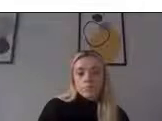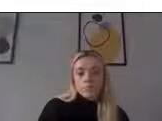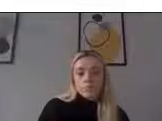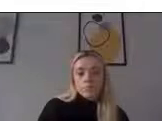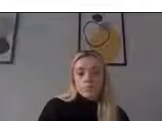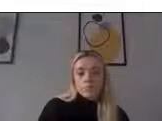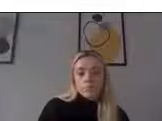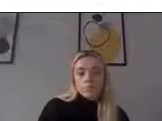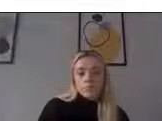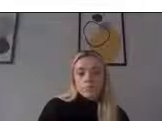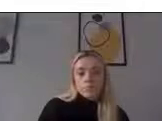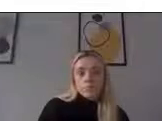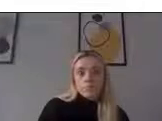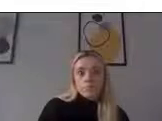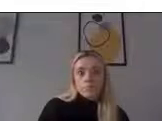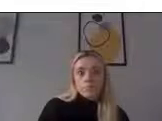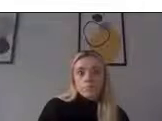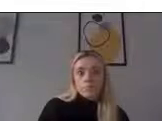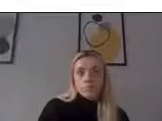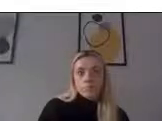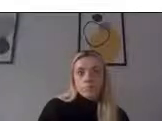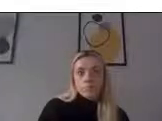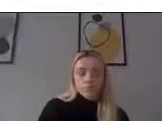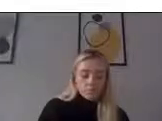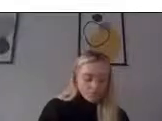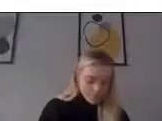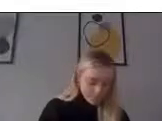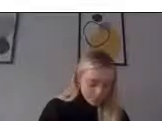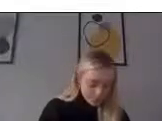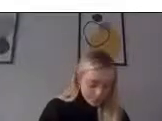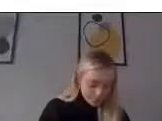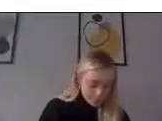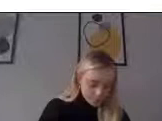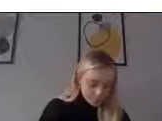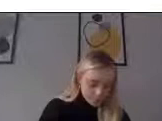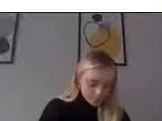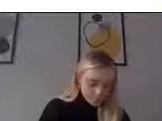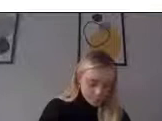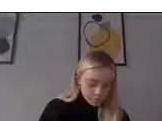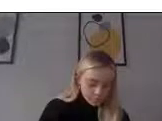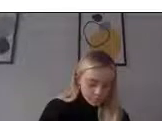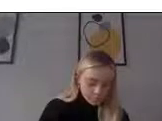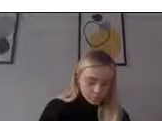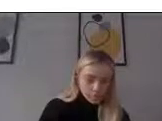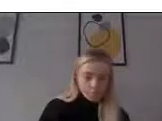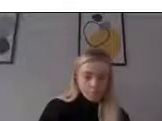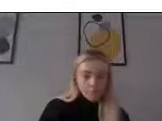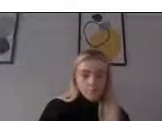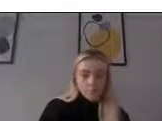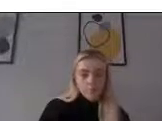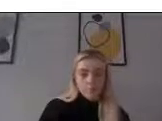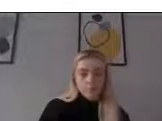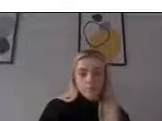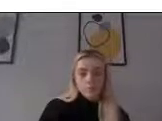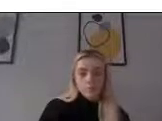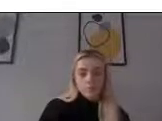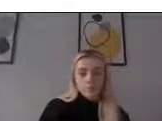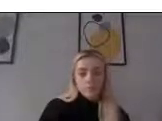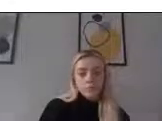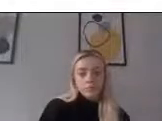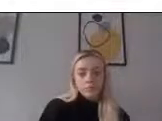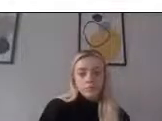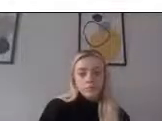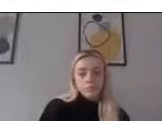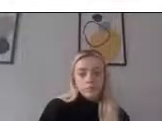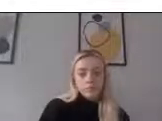So it's more common in families who, especially first generation immigrant families as well. And